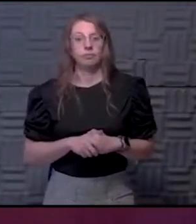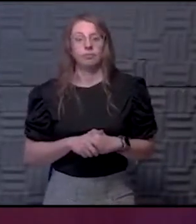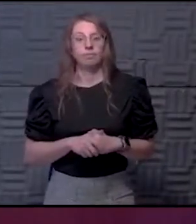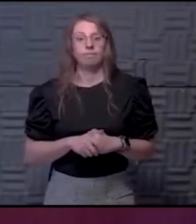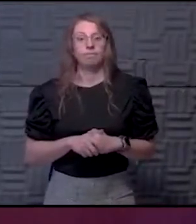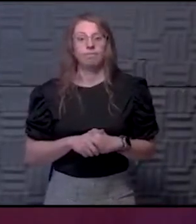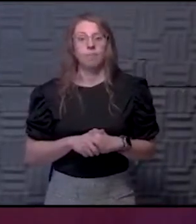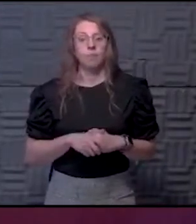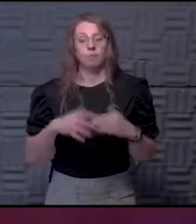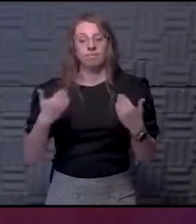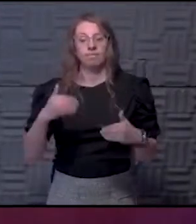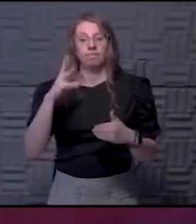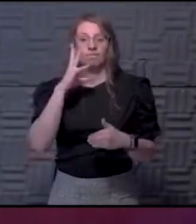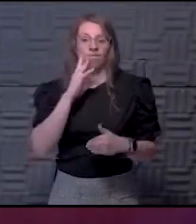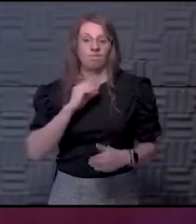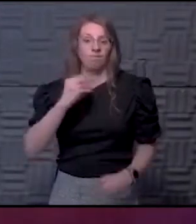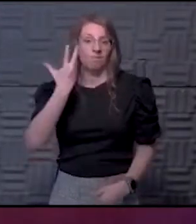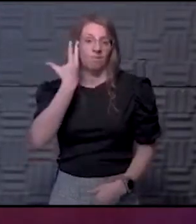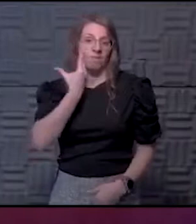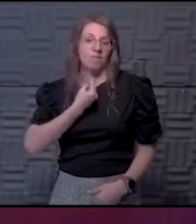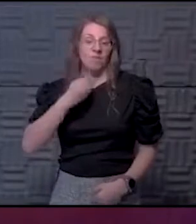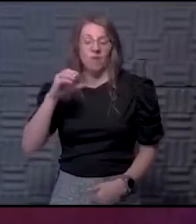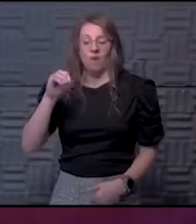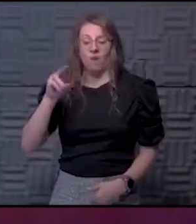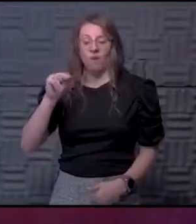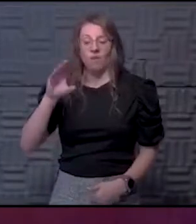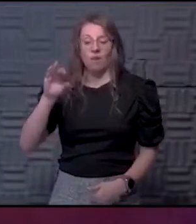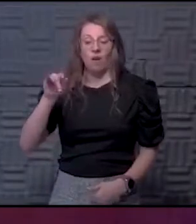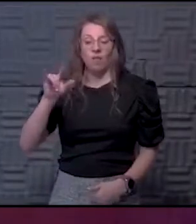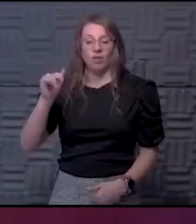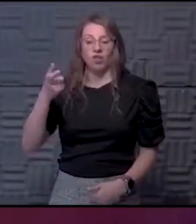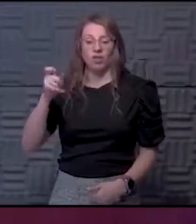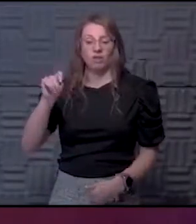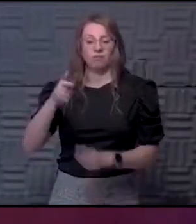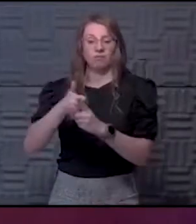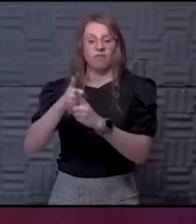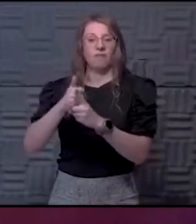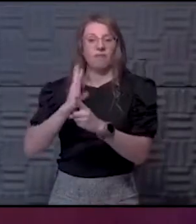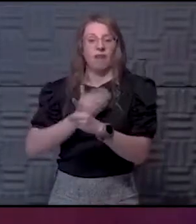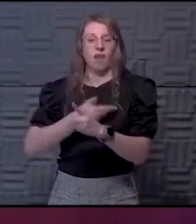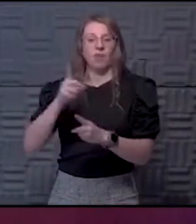very experienced oncologist was our dean, and she